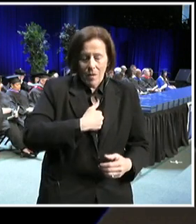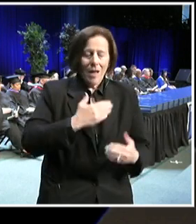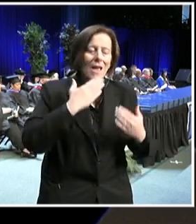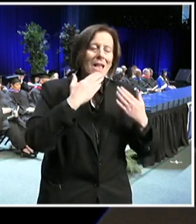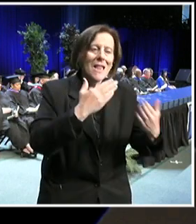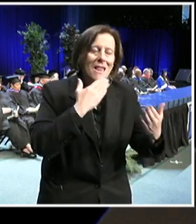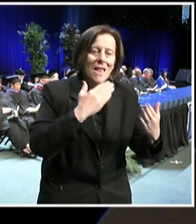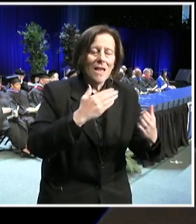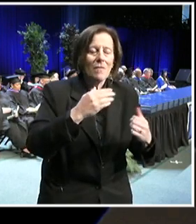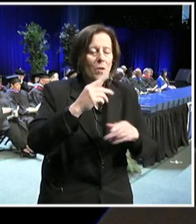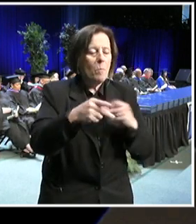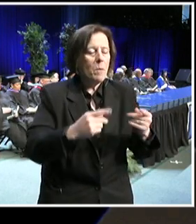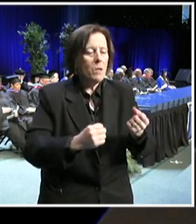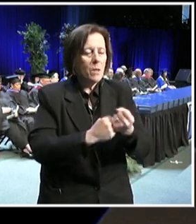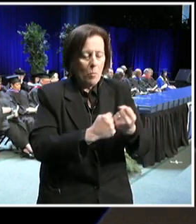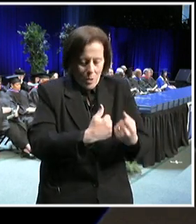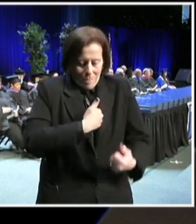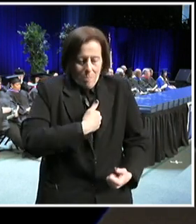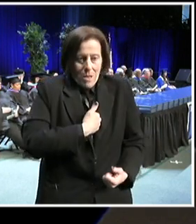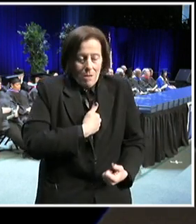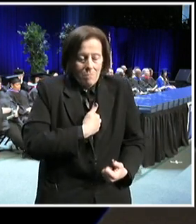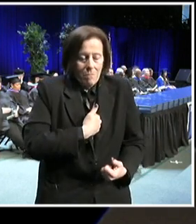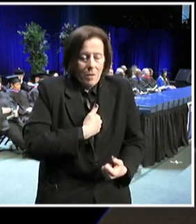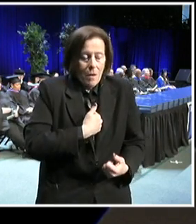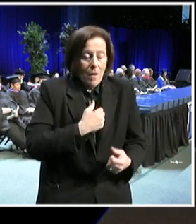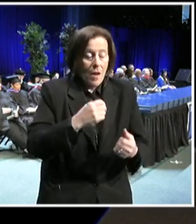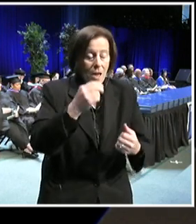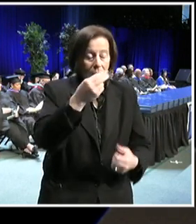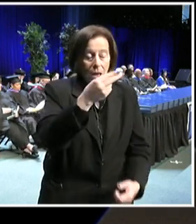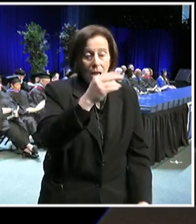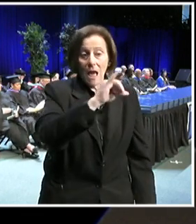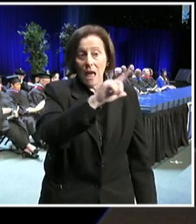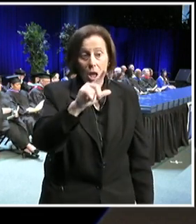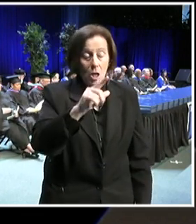me along the way. Firstly, I'd like to thank Ms. Hill for truly